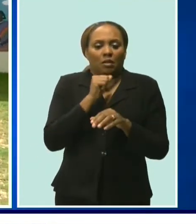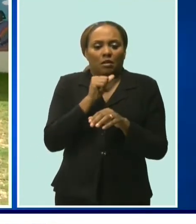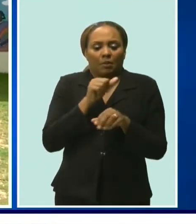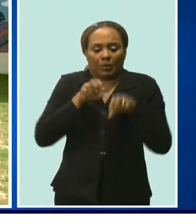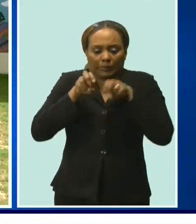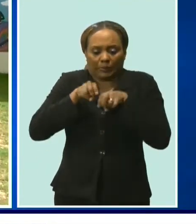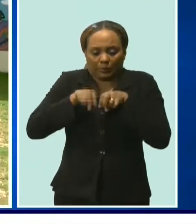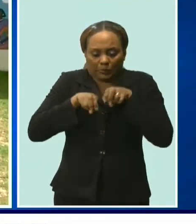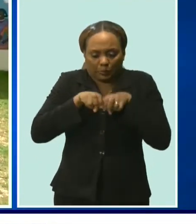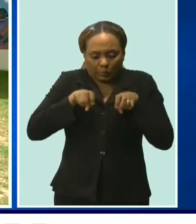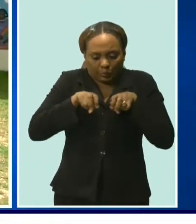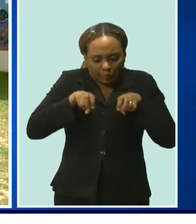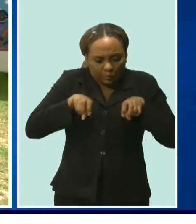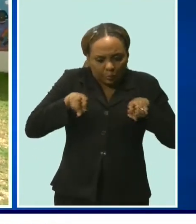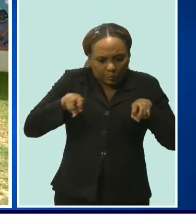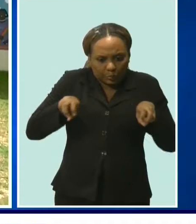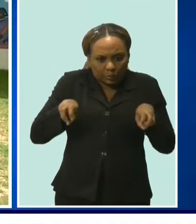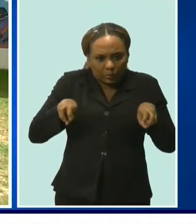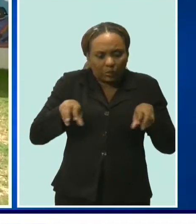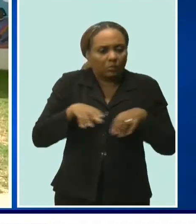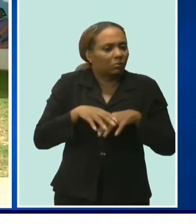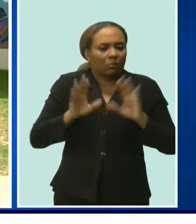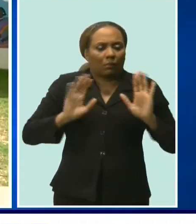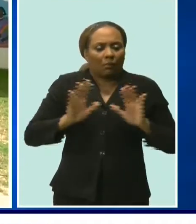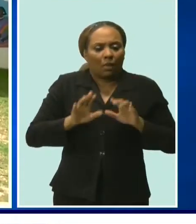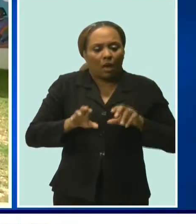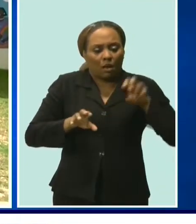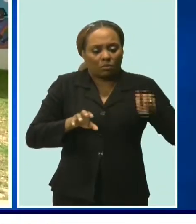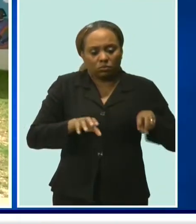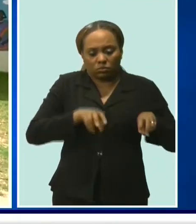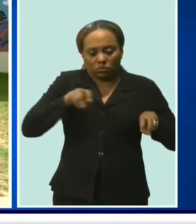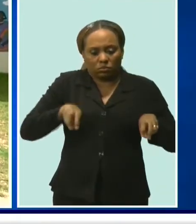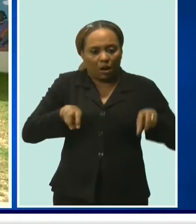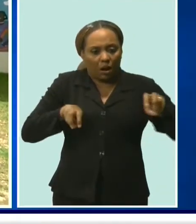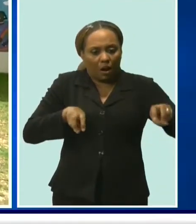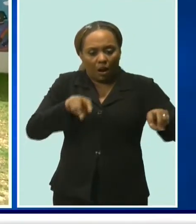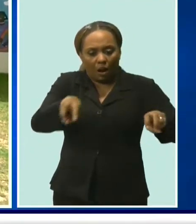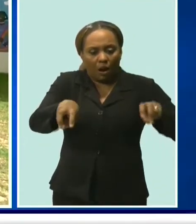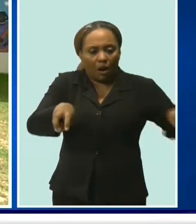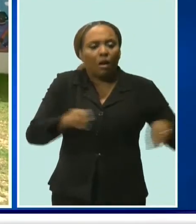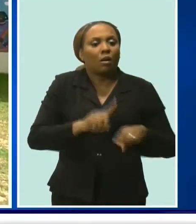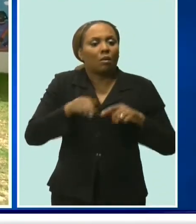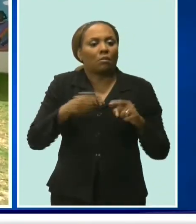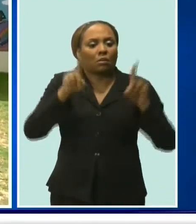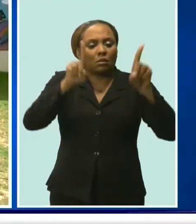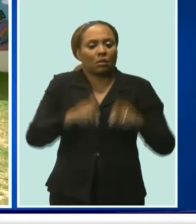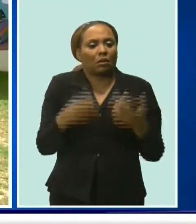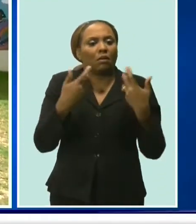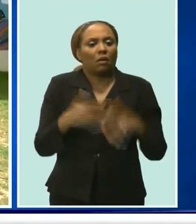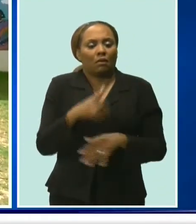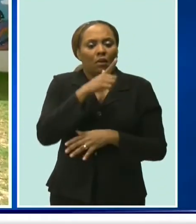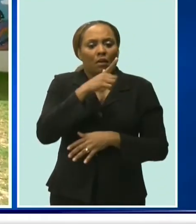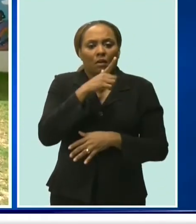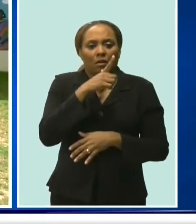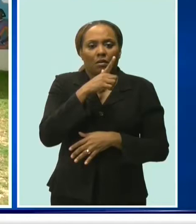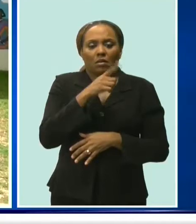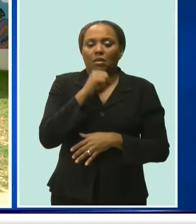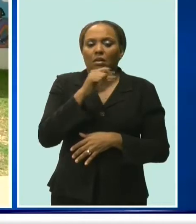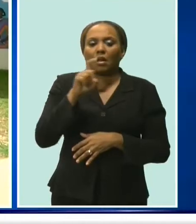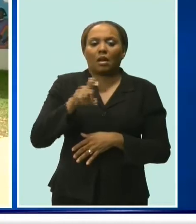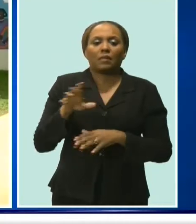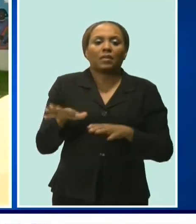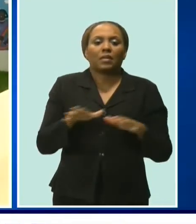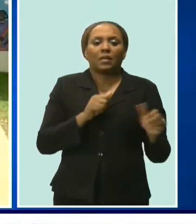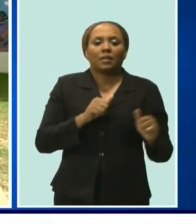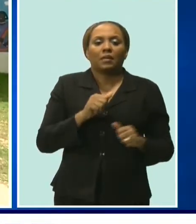There's adequate spacing. The rooms have been set up such that when they finish the exam for the lunch break, they don't have to leave the room. Their